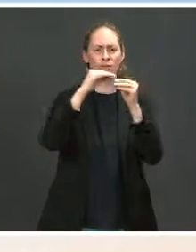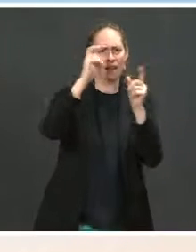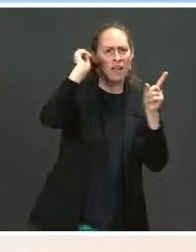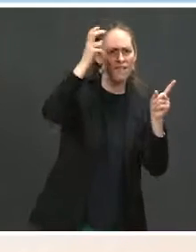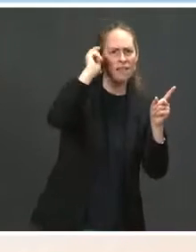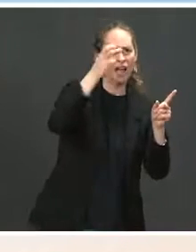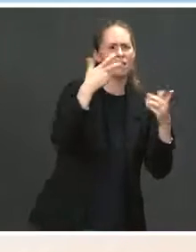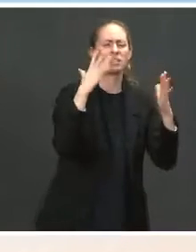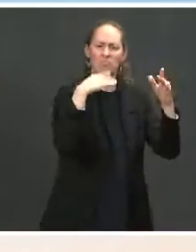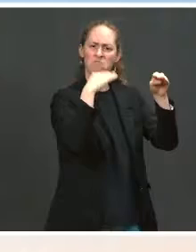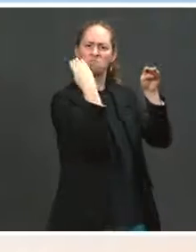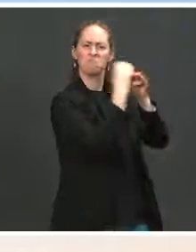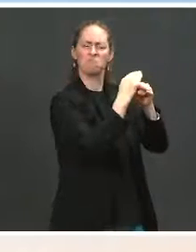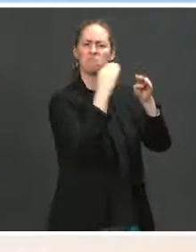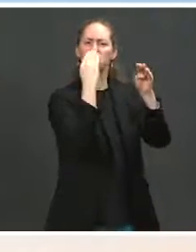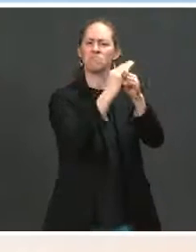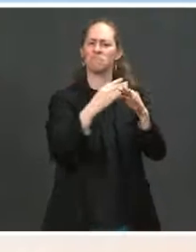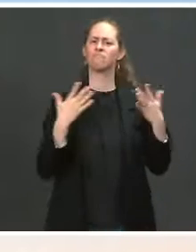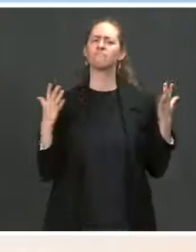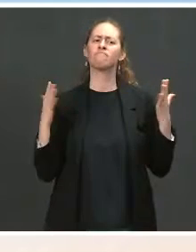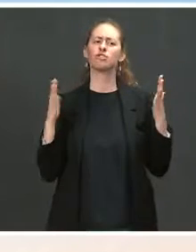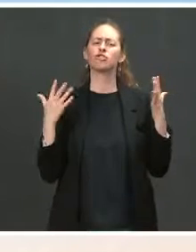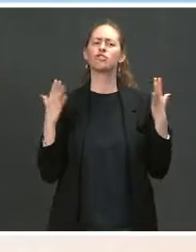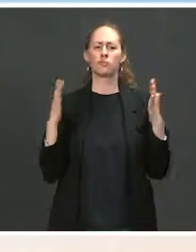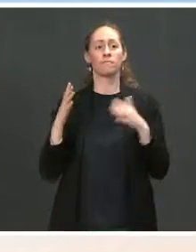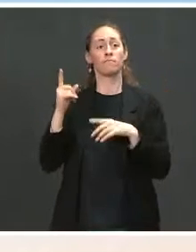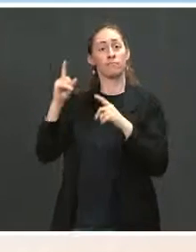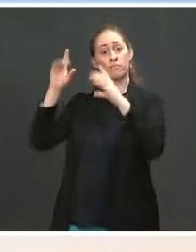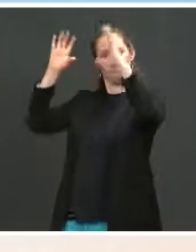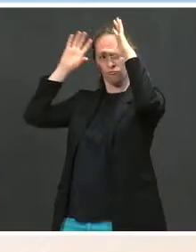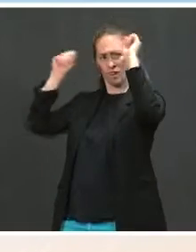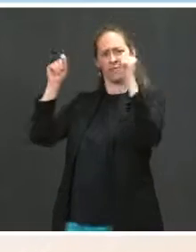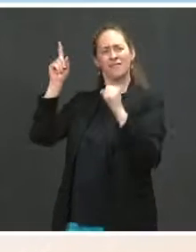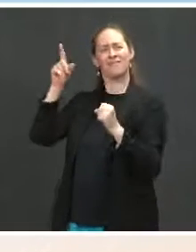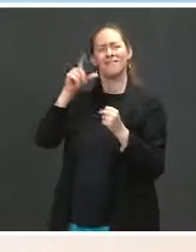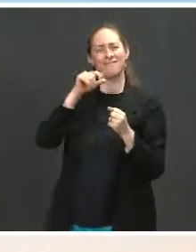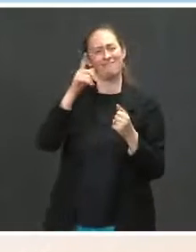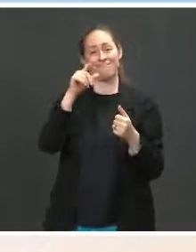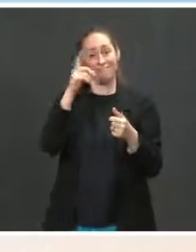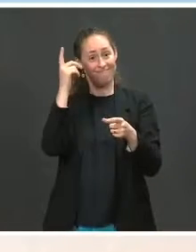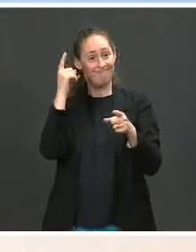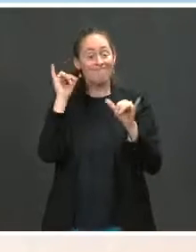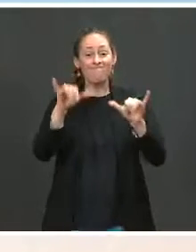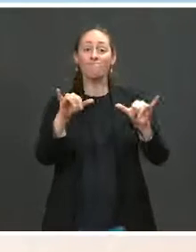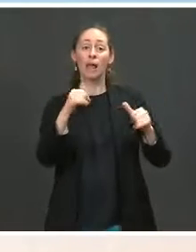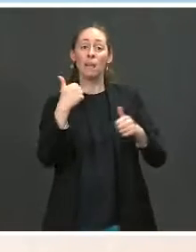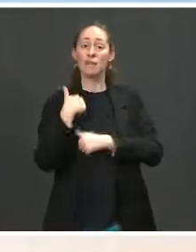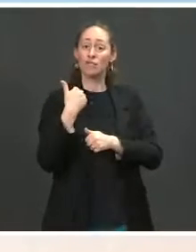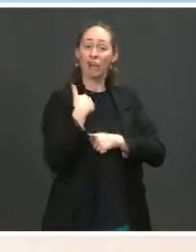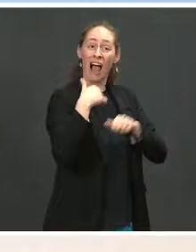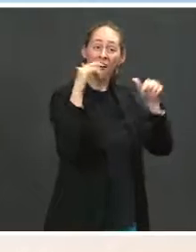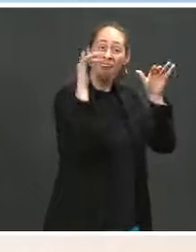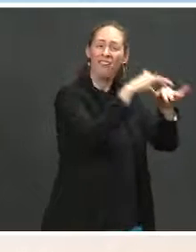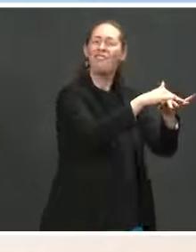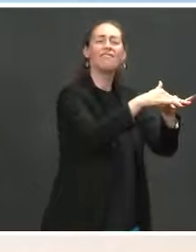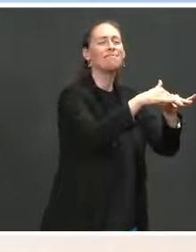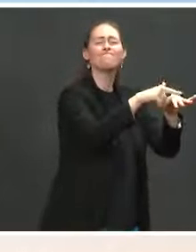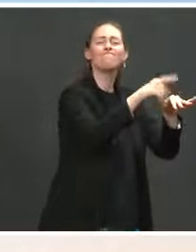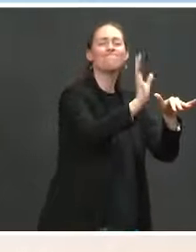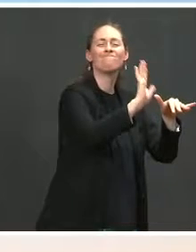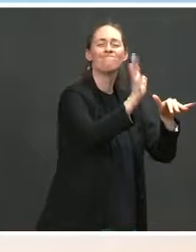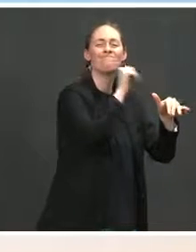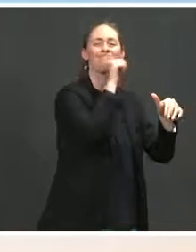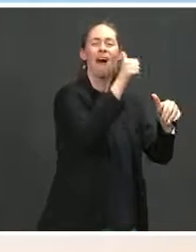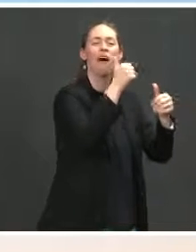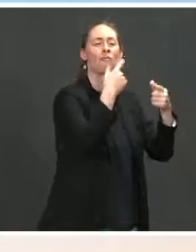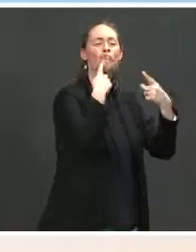States. But he also believes there is not a military solution. This will require a diplomatic solution. And even as we are